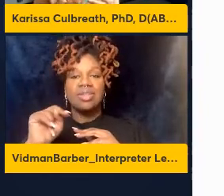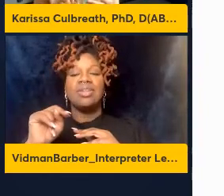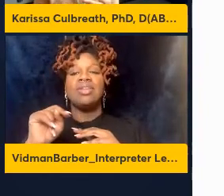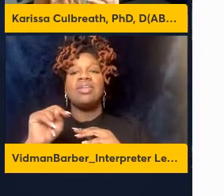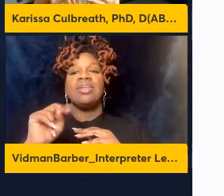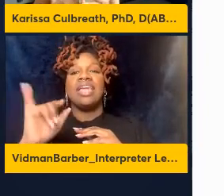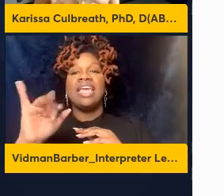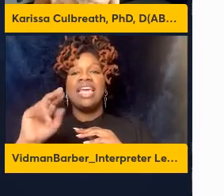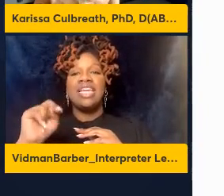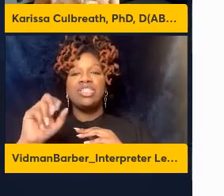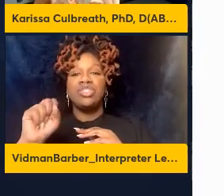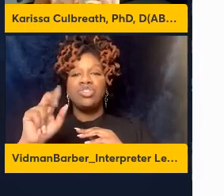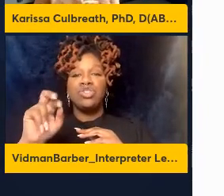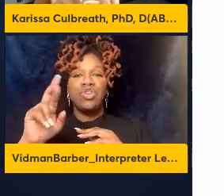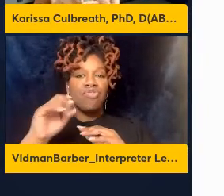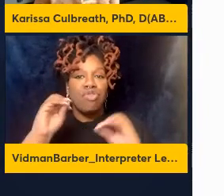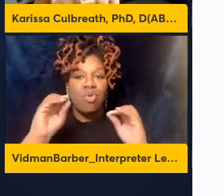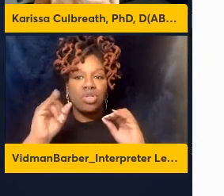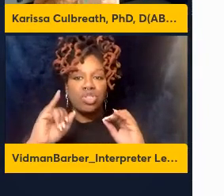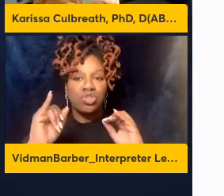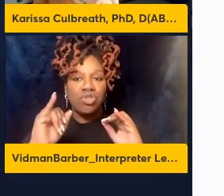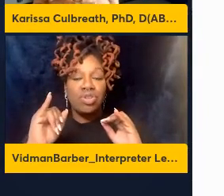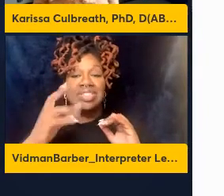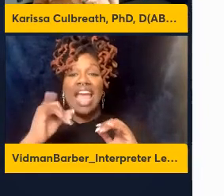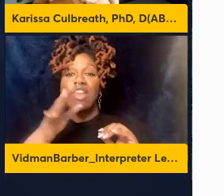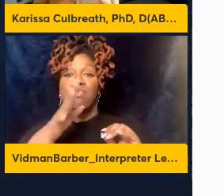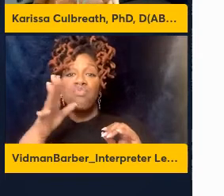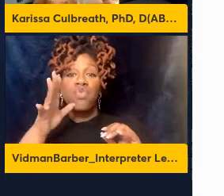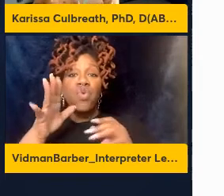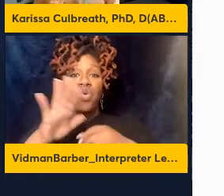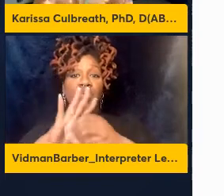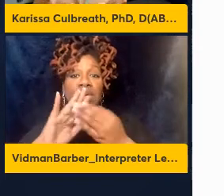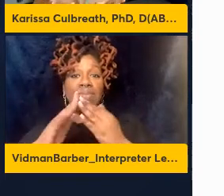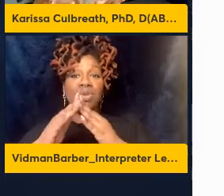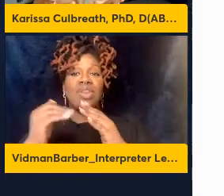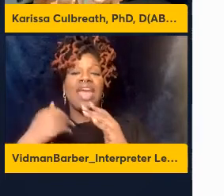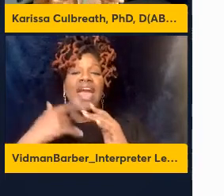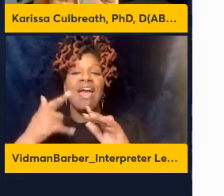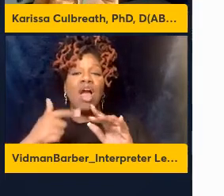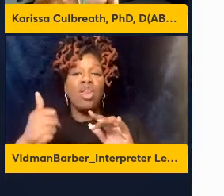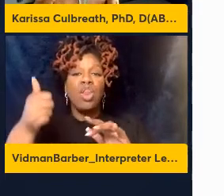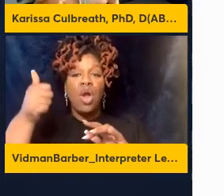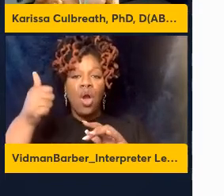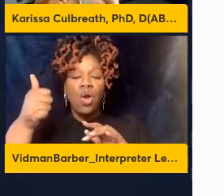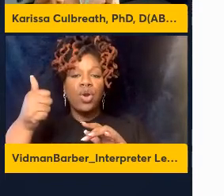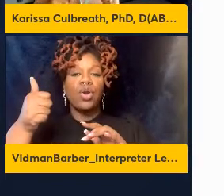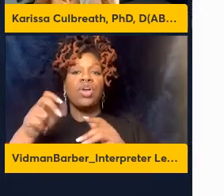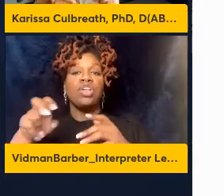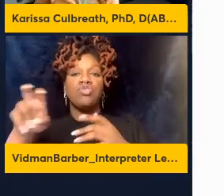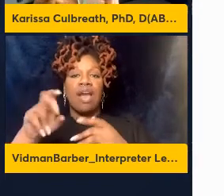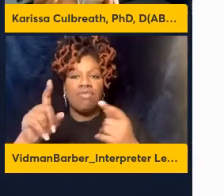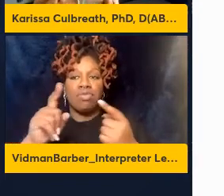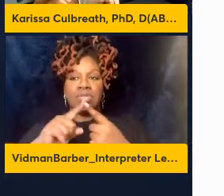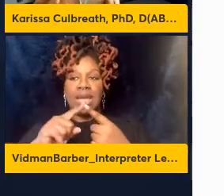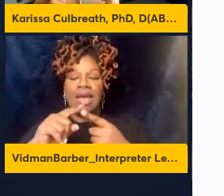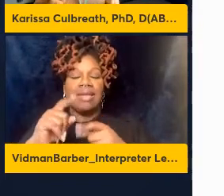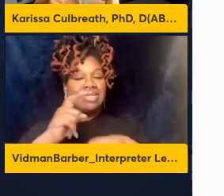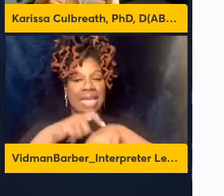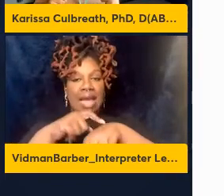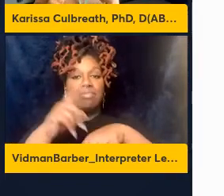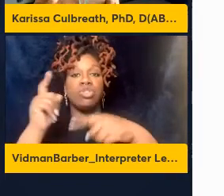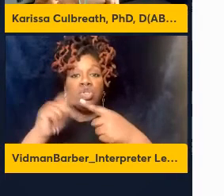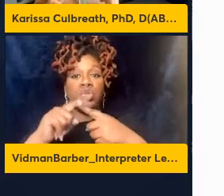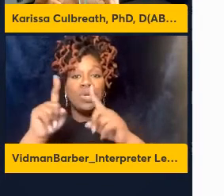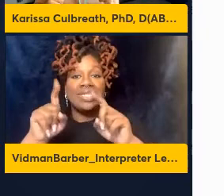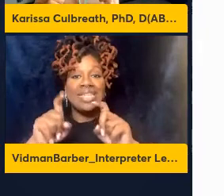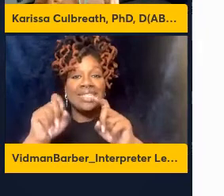higher and longer travel time to a testing site. And not only that, there were